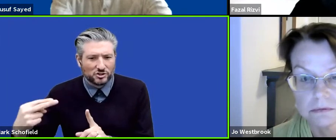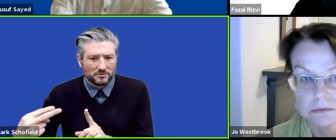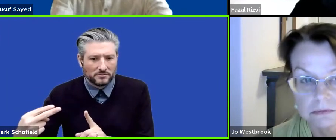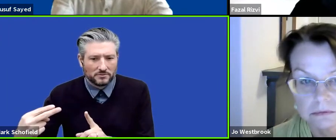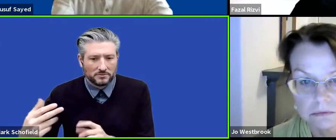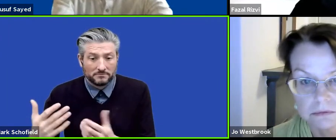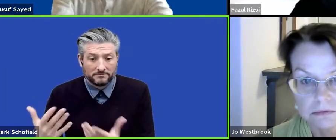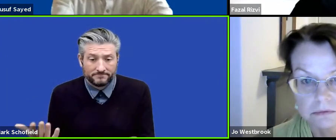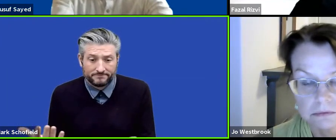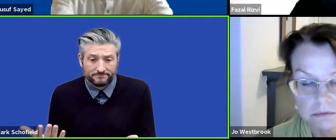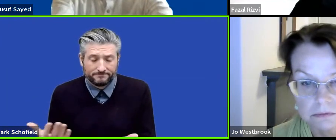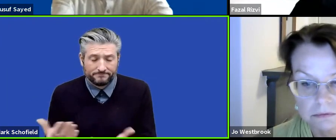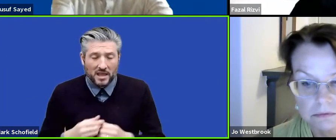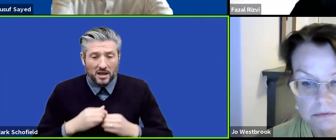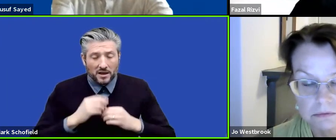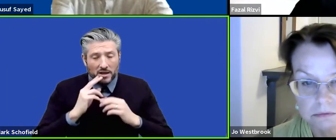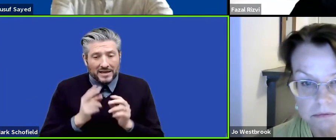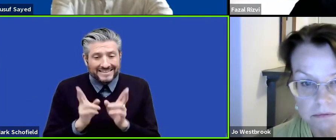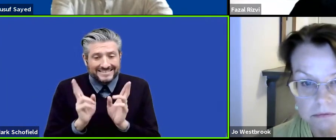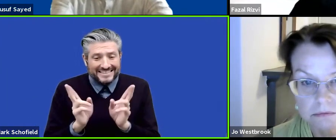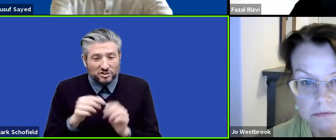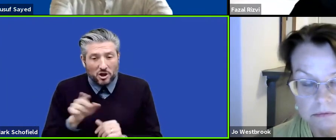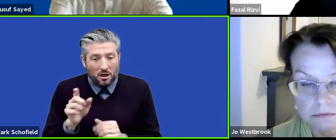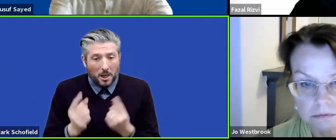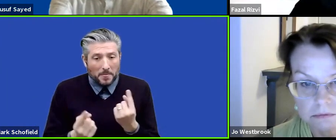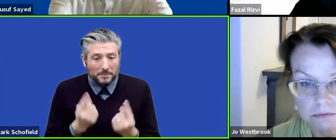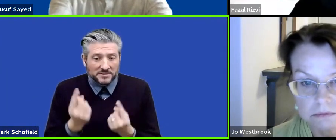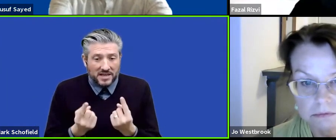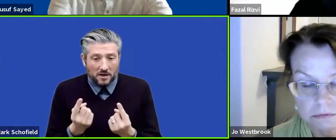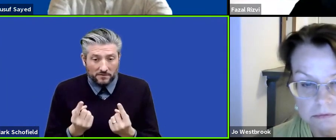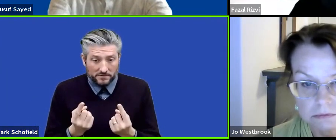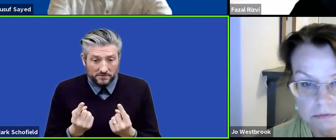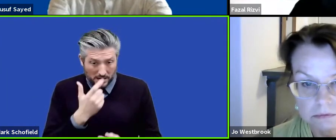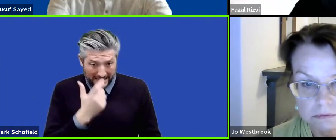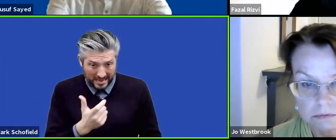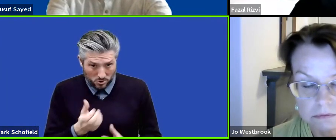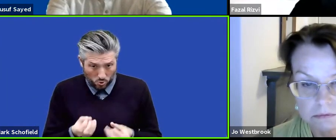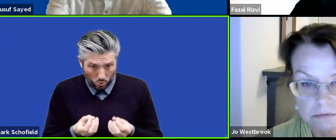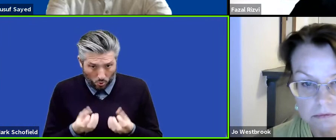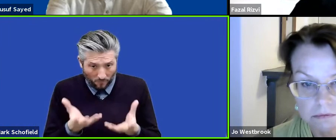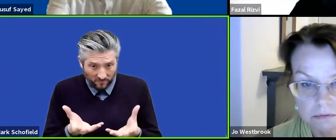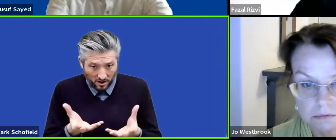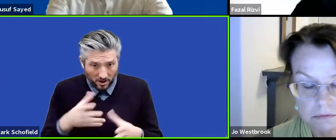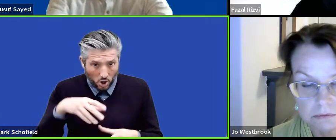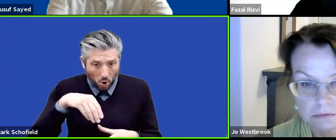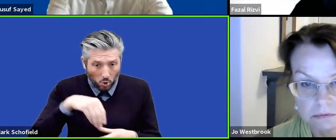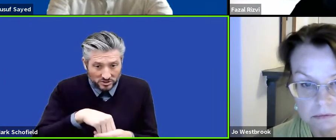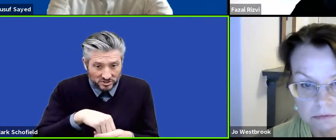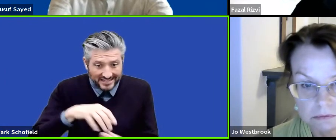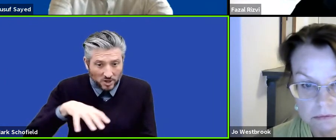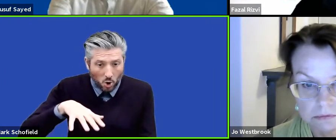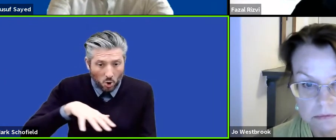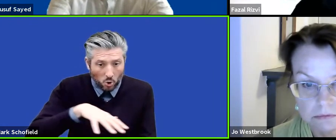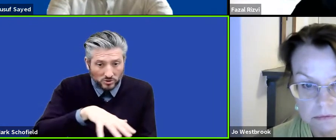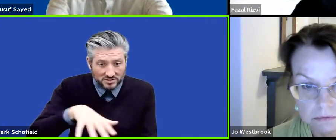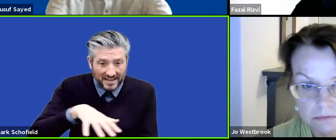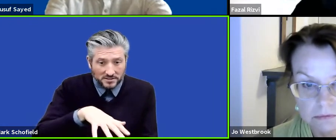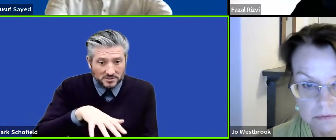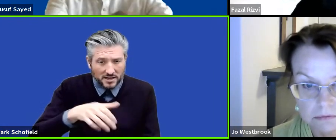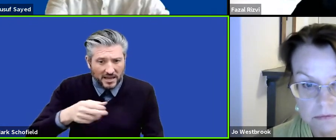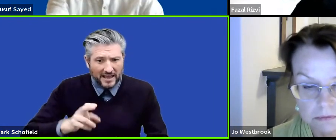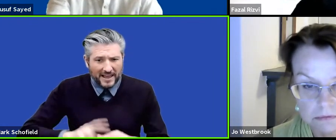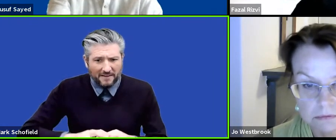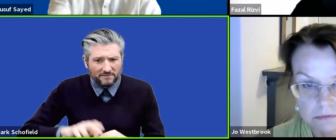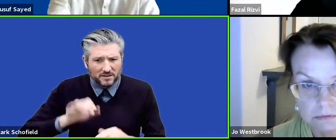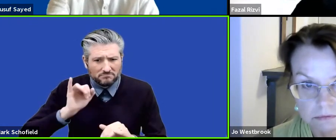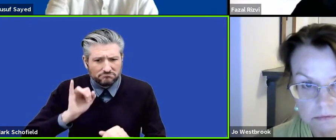to offer the content in context where there are deep well-being problems, there are